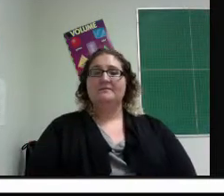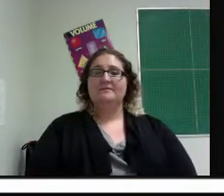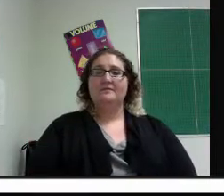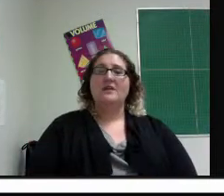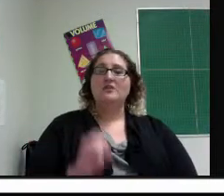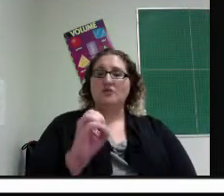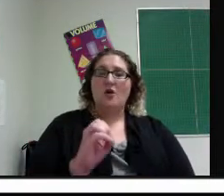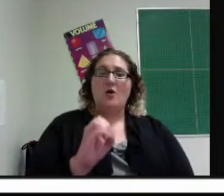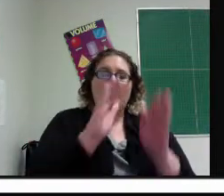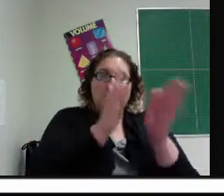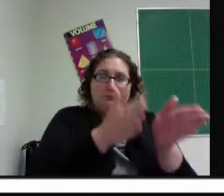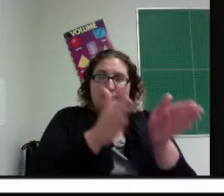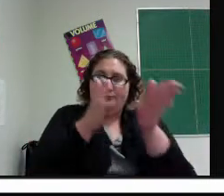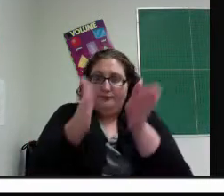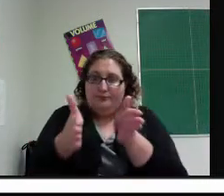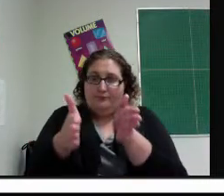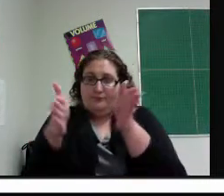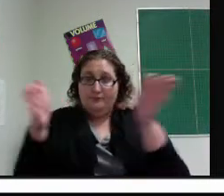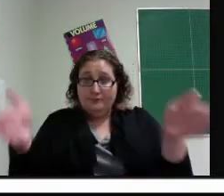So each part